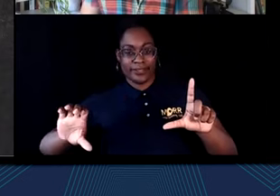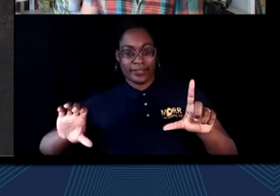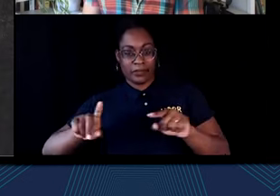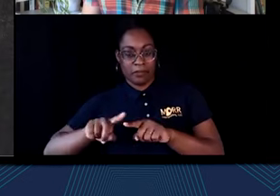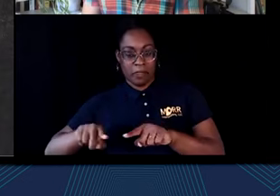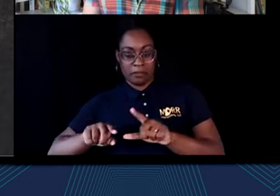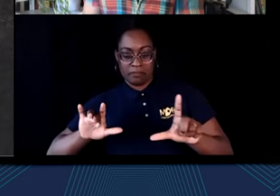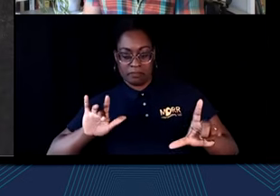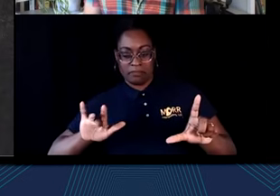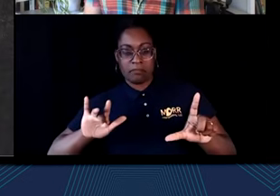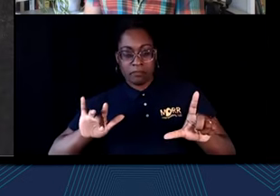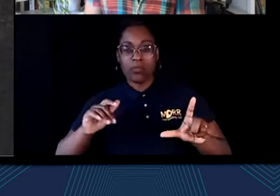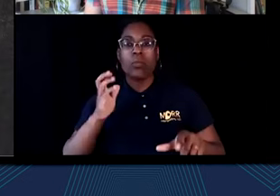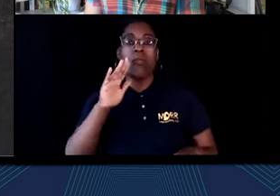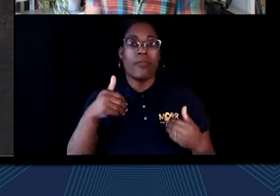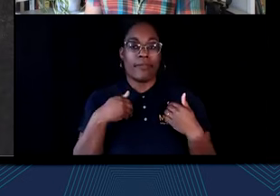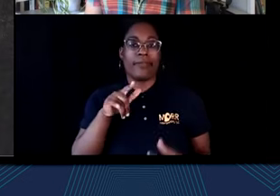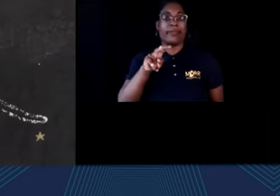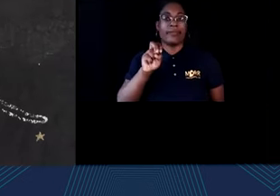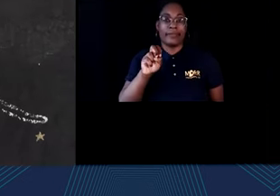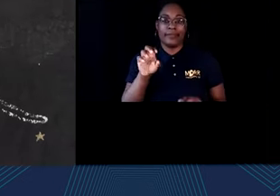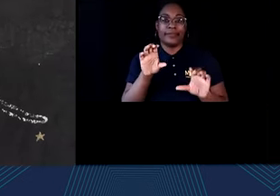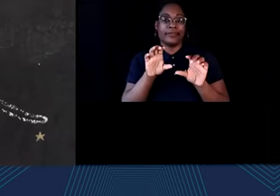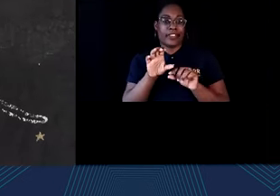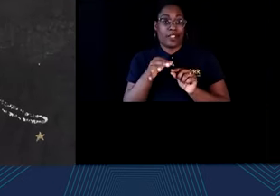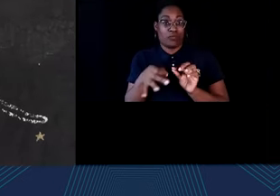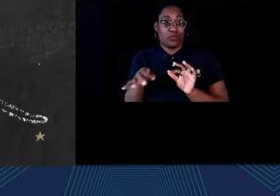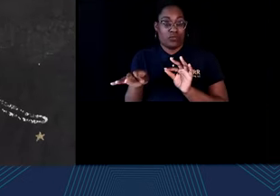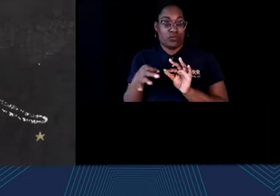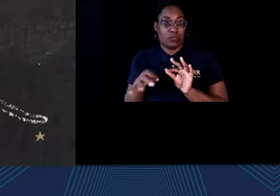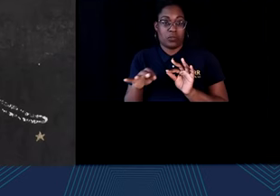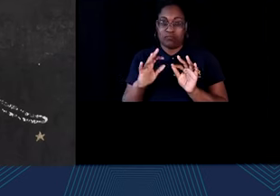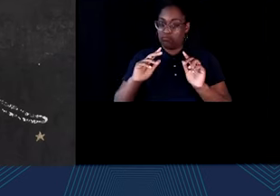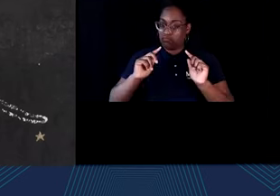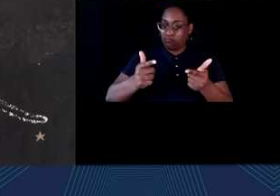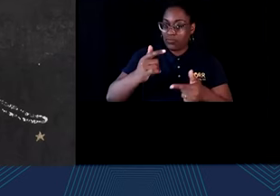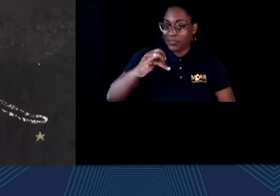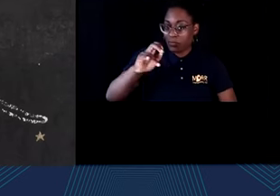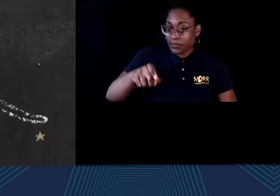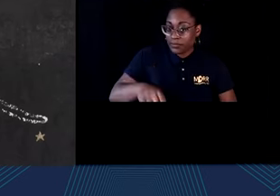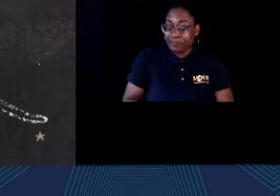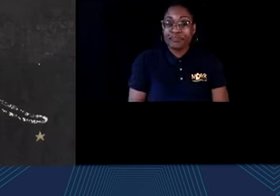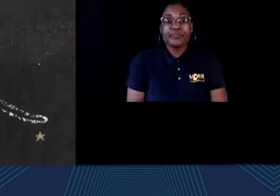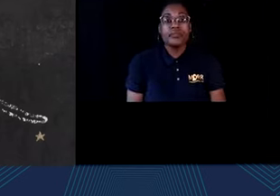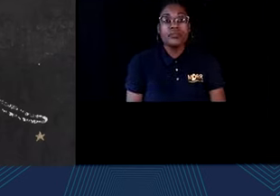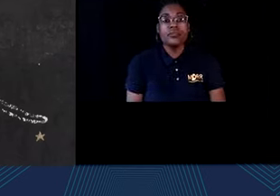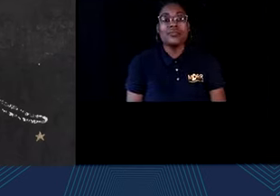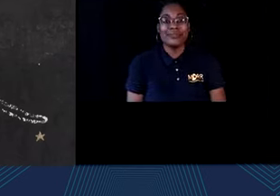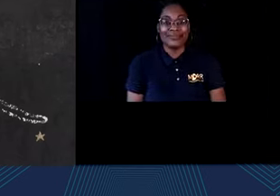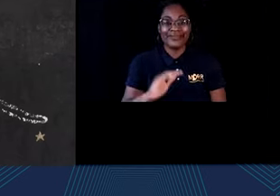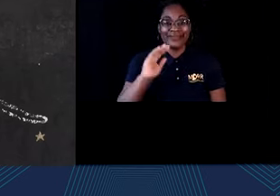to use that so you can turn that on. We have 200 folks